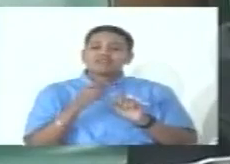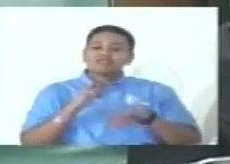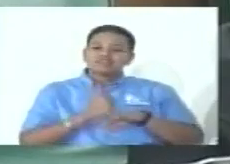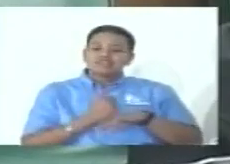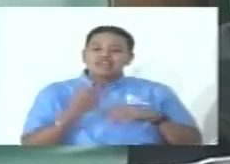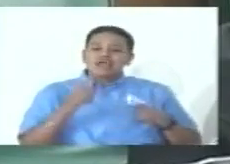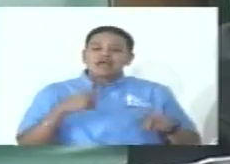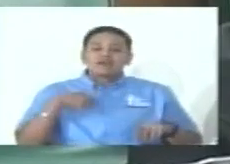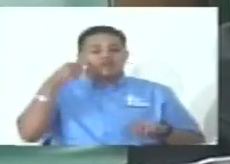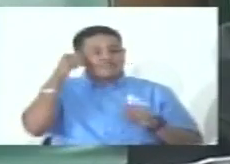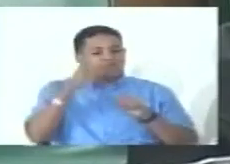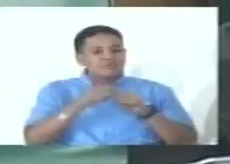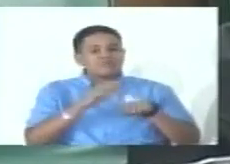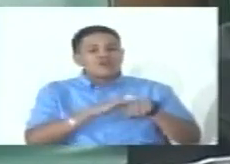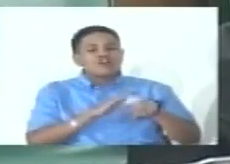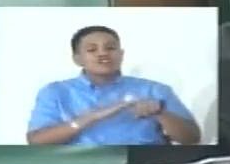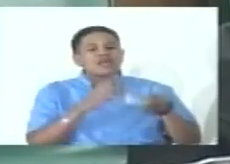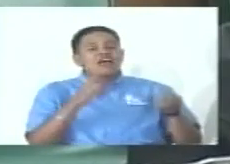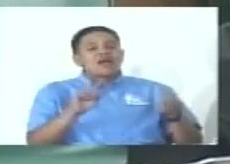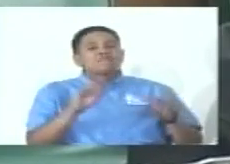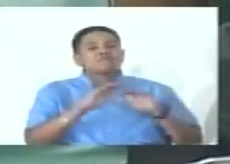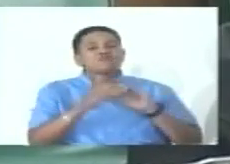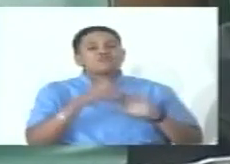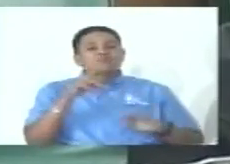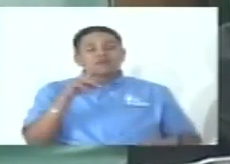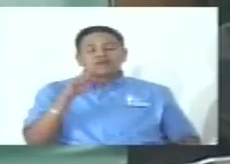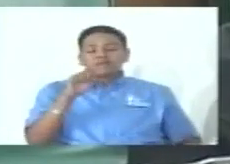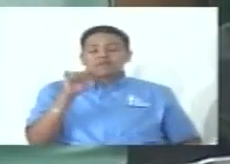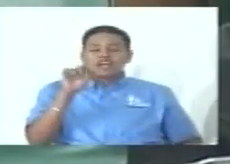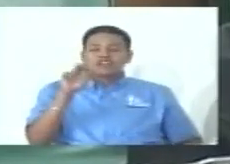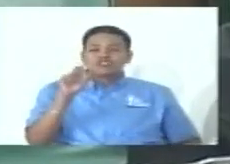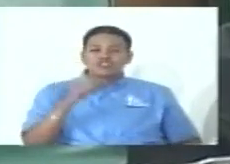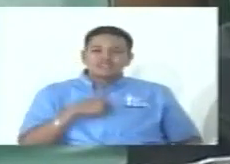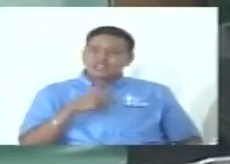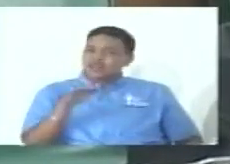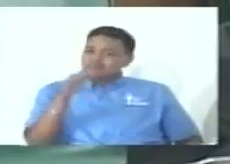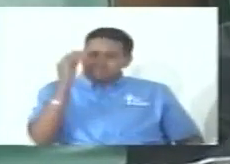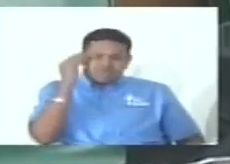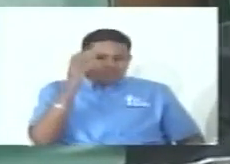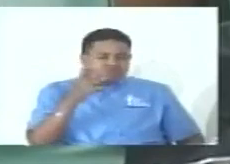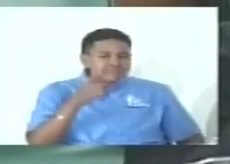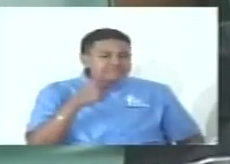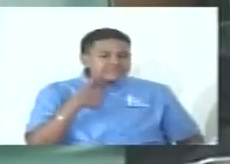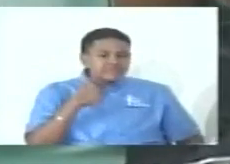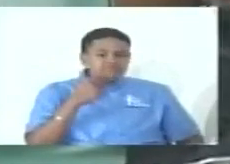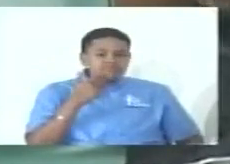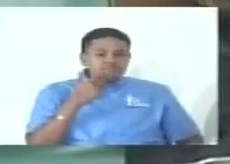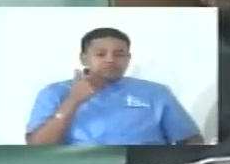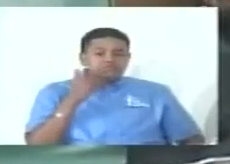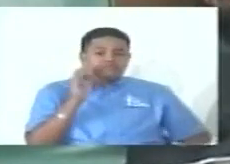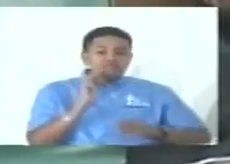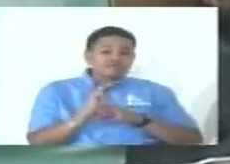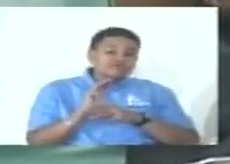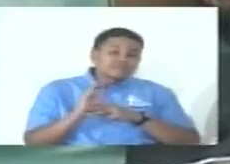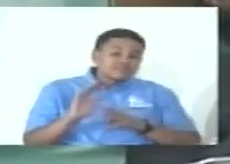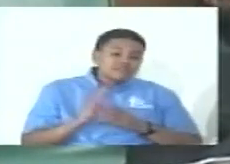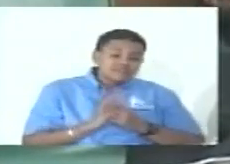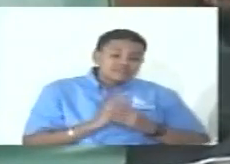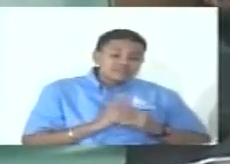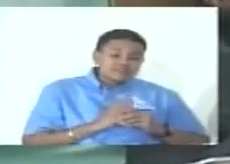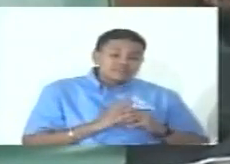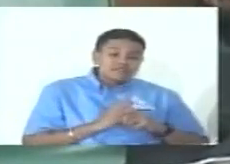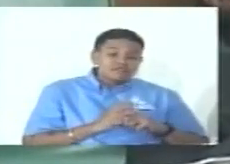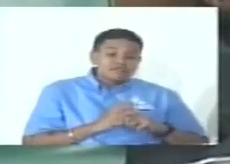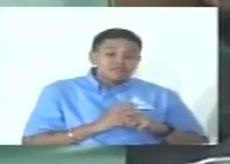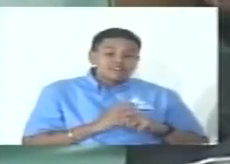the Jamaica Pegasus, and I was telling her, I said to her, Minister, set